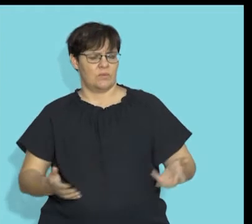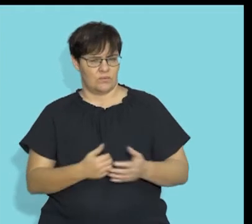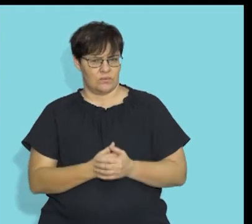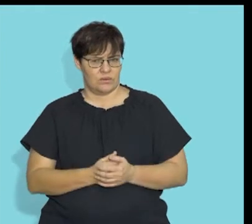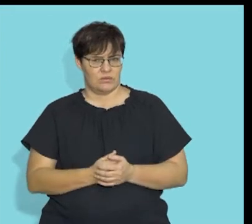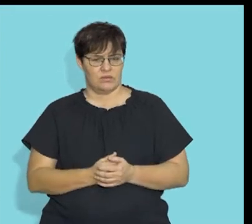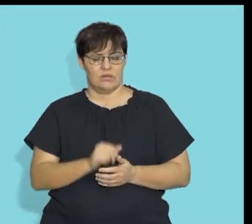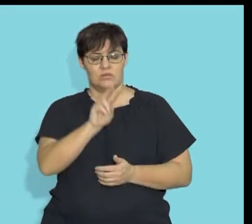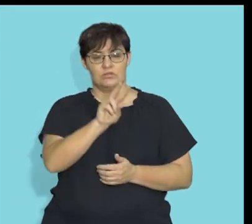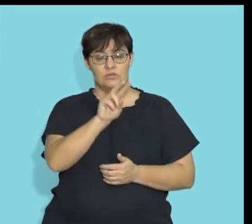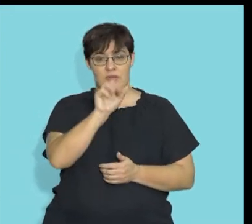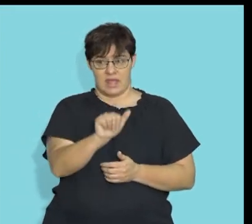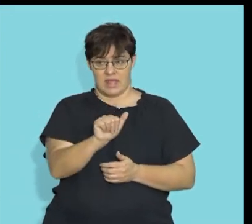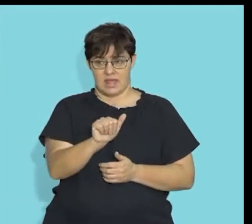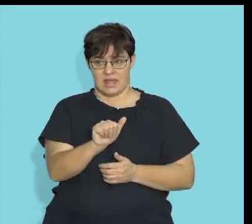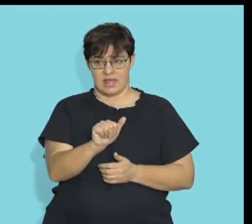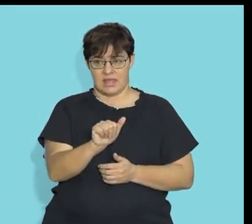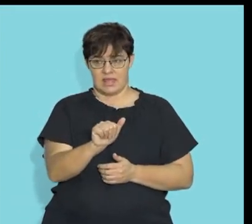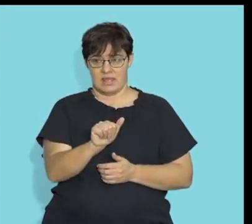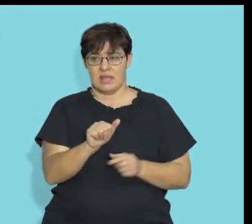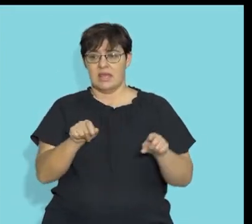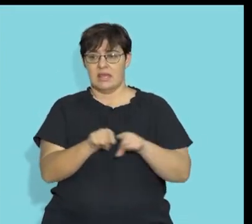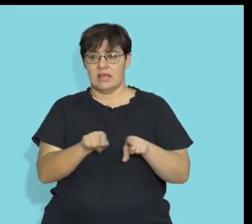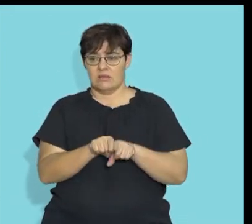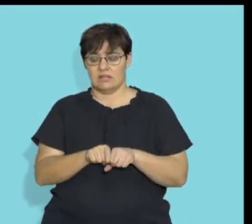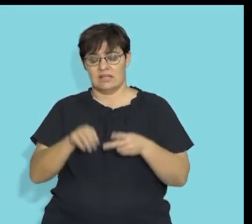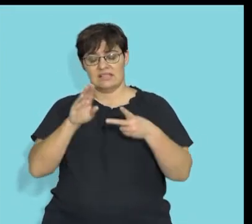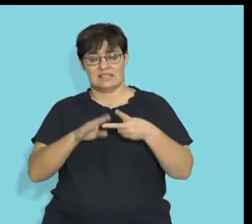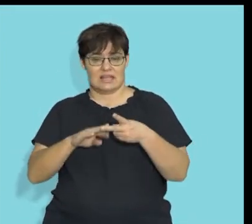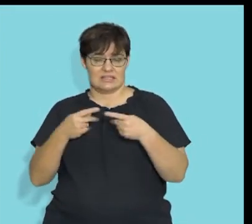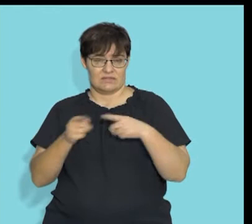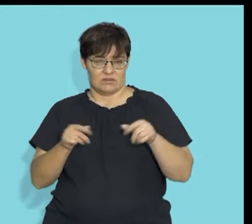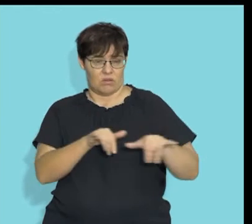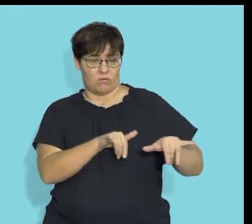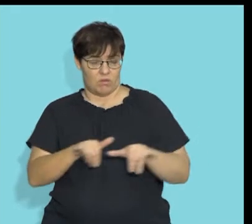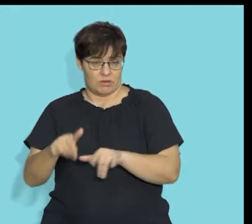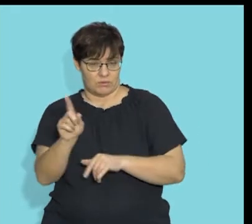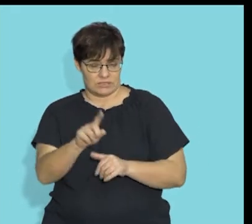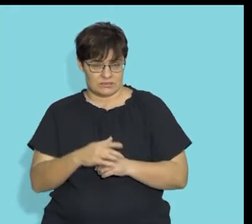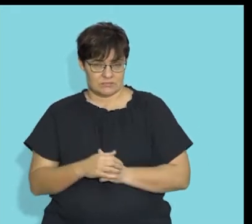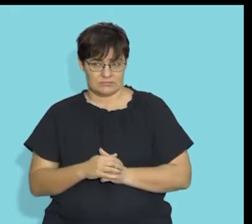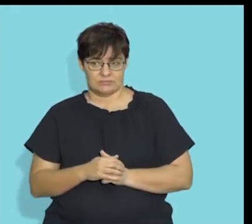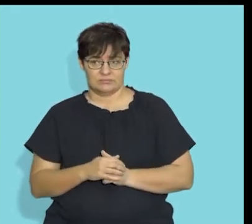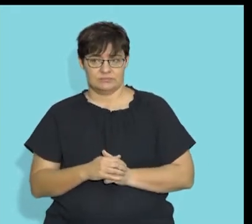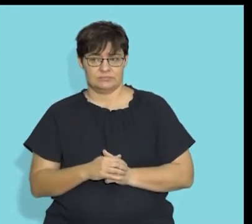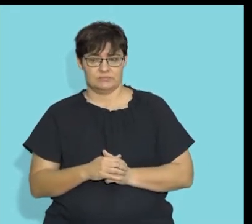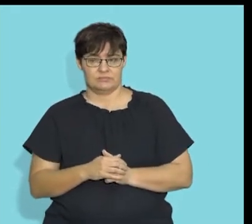take 2a and equate it to the common second difference.